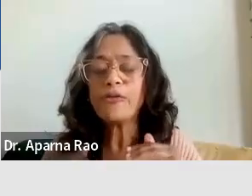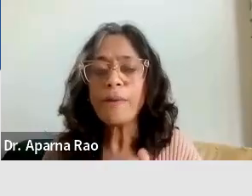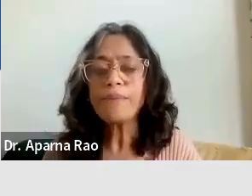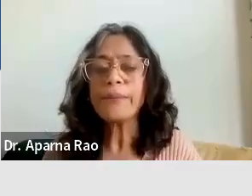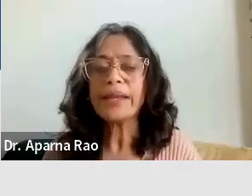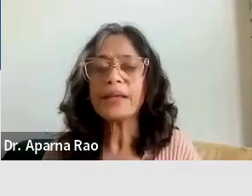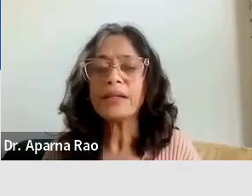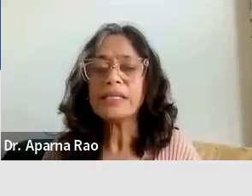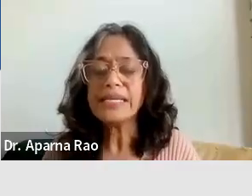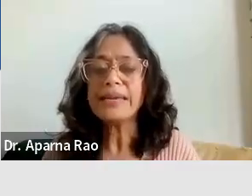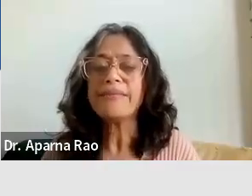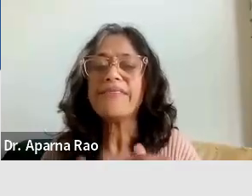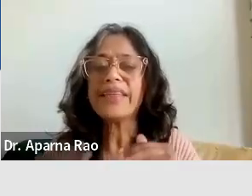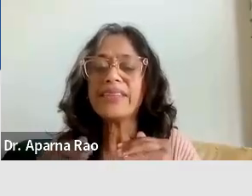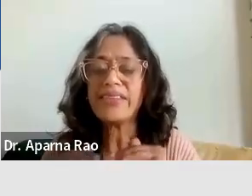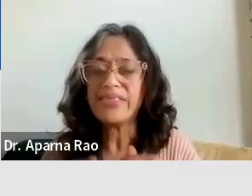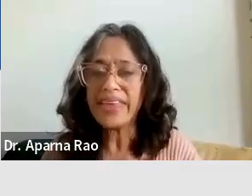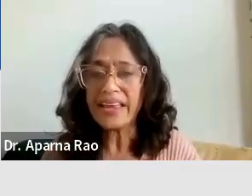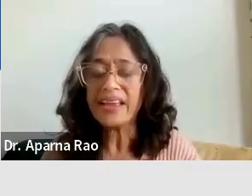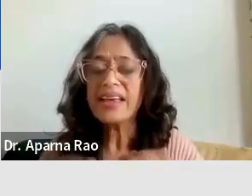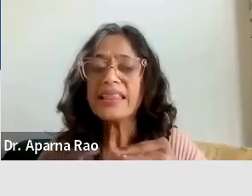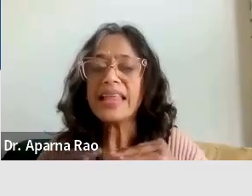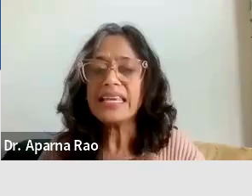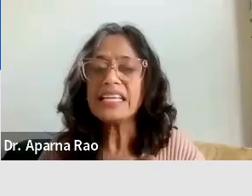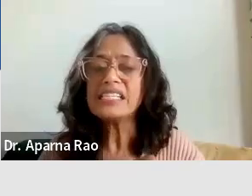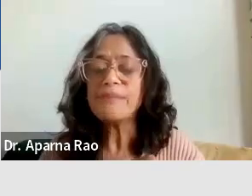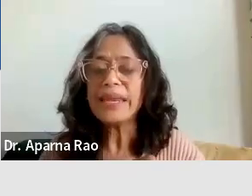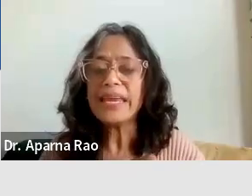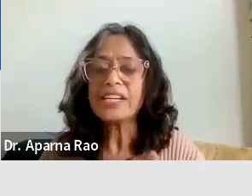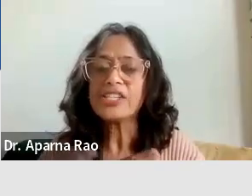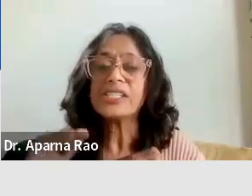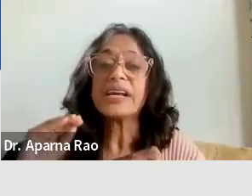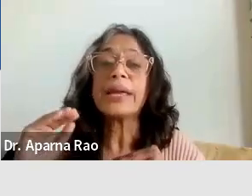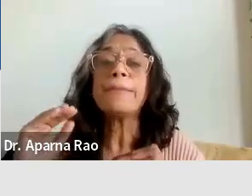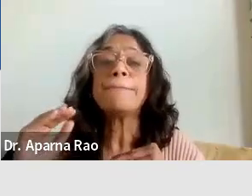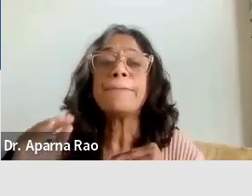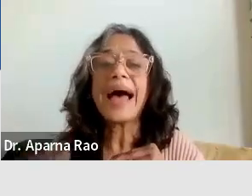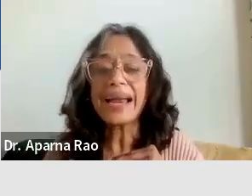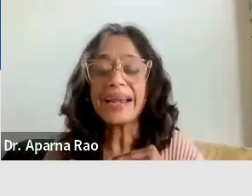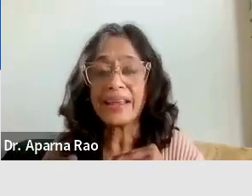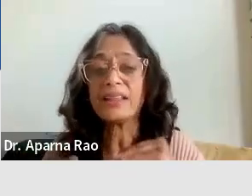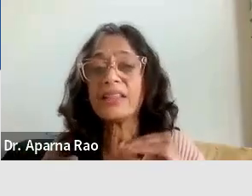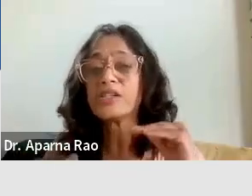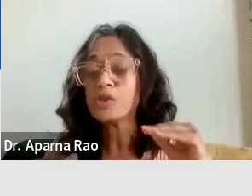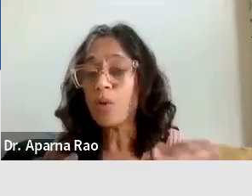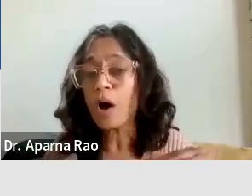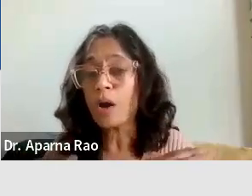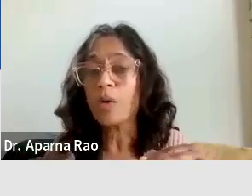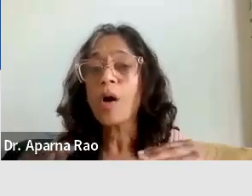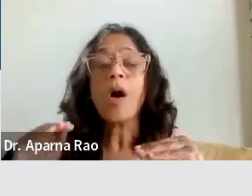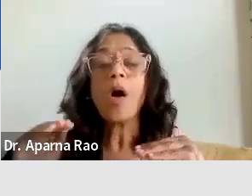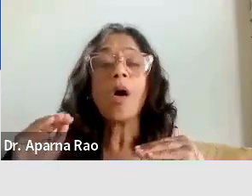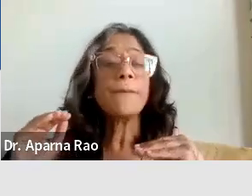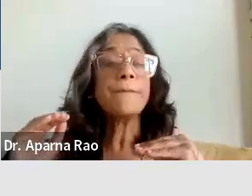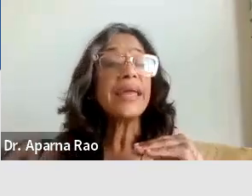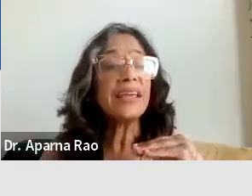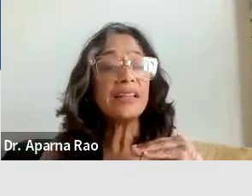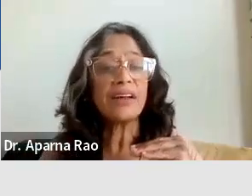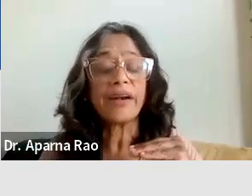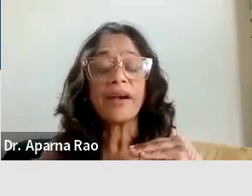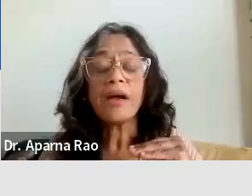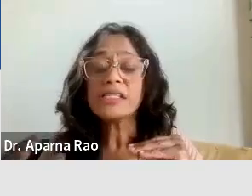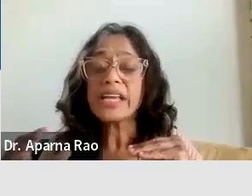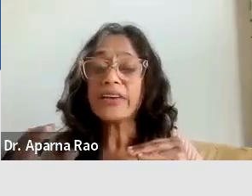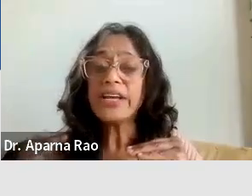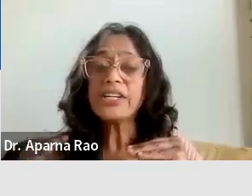to inform the medical team whether they think that these medications are impacting their swallow or